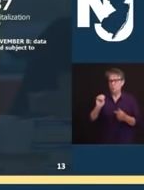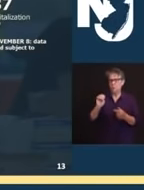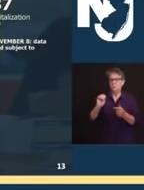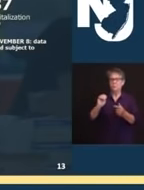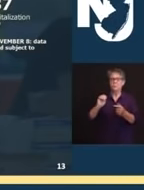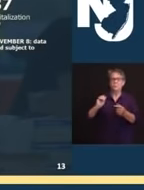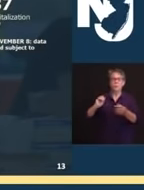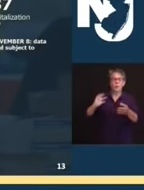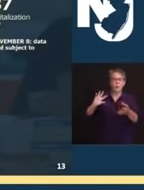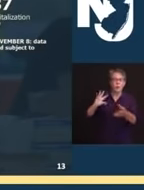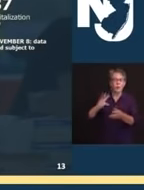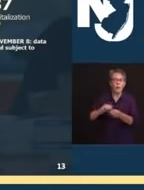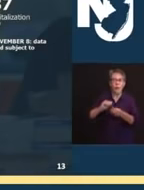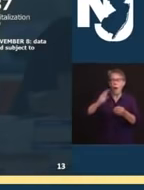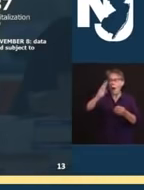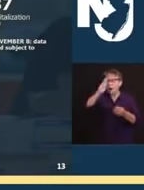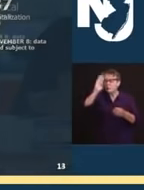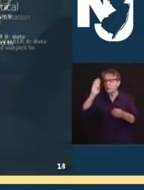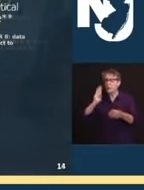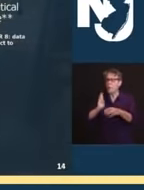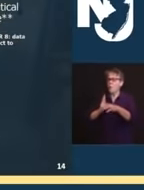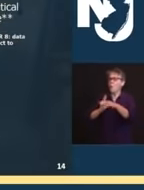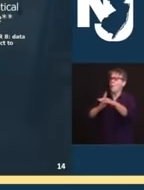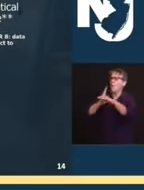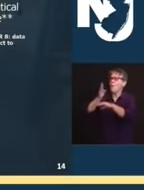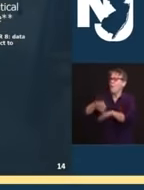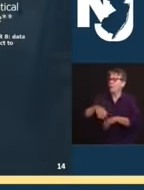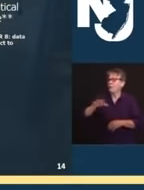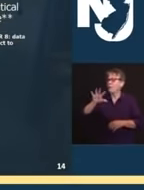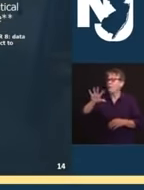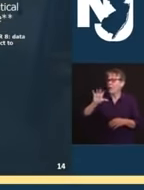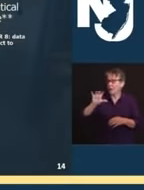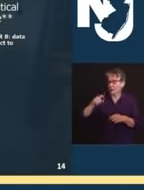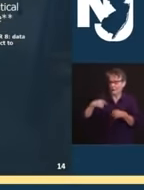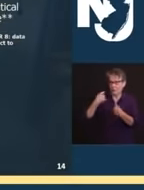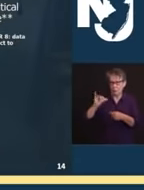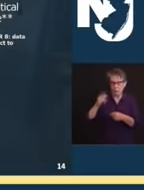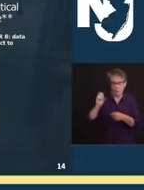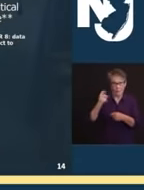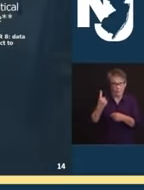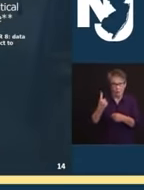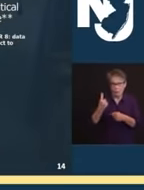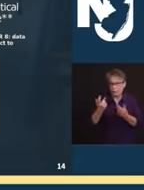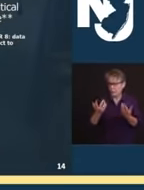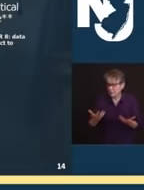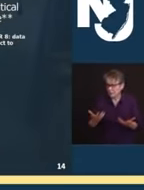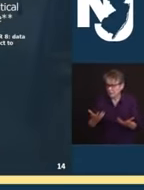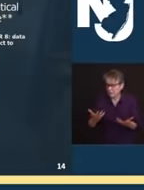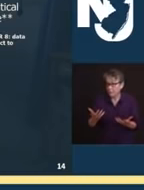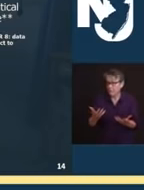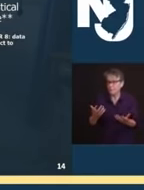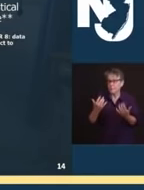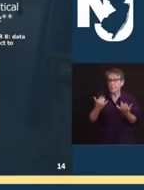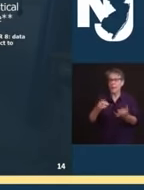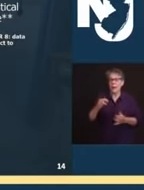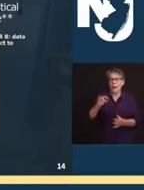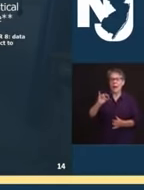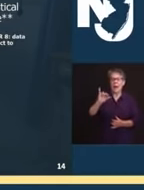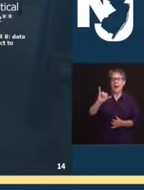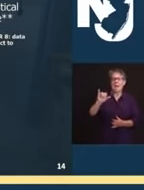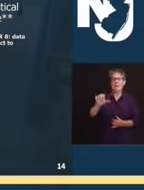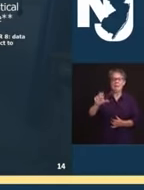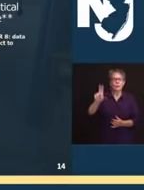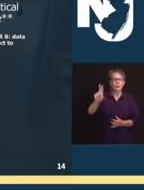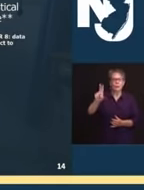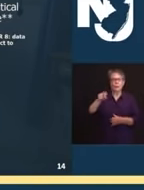topped 1,500. Of these, 309 required intensive care, and similarly, we have not had 300 folks